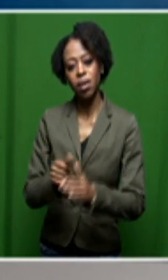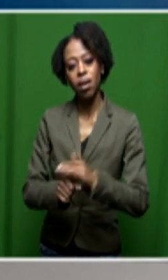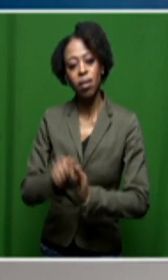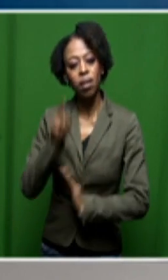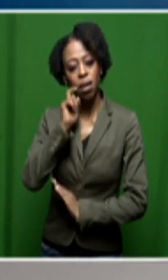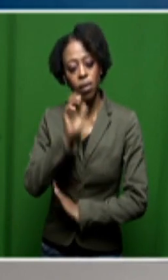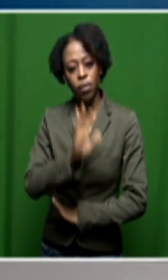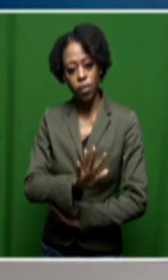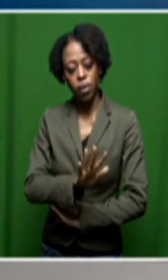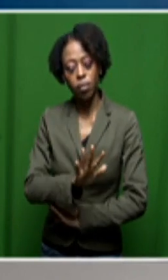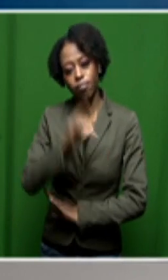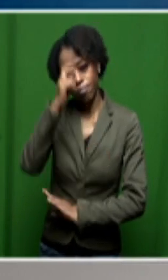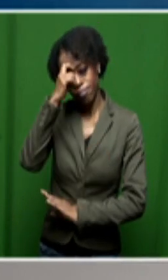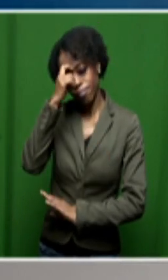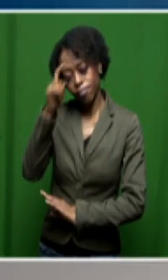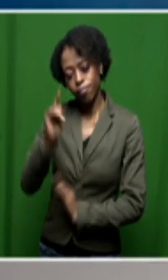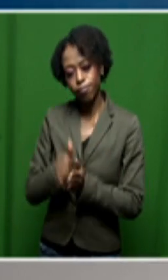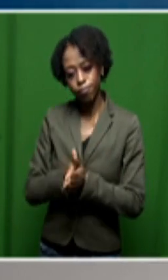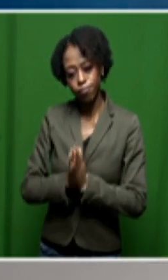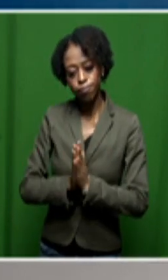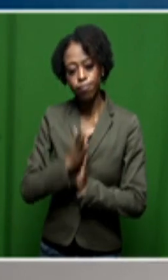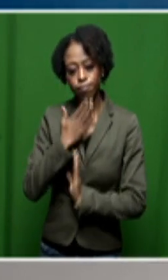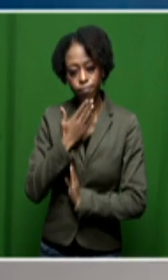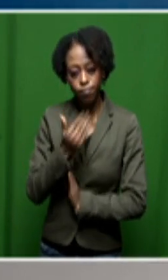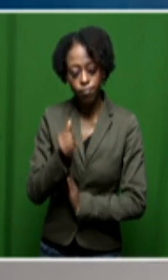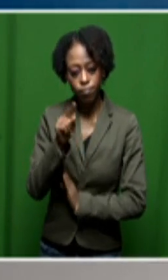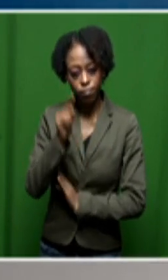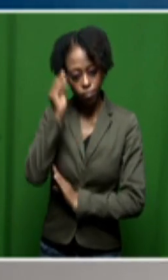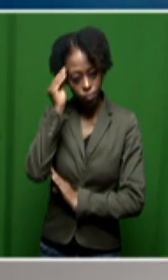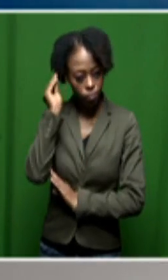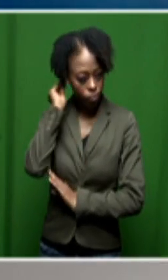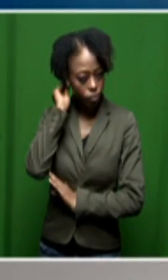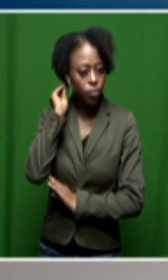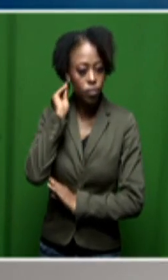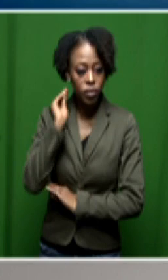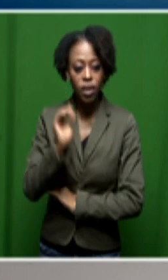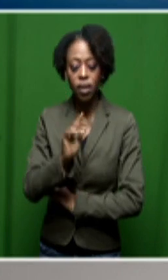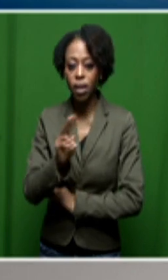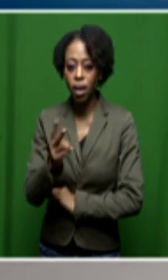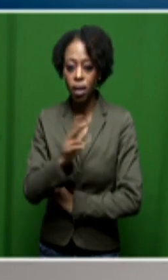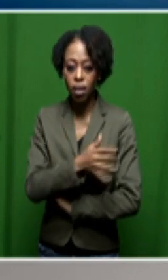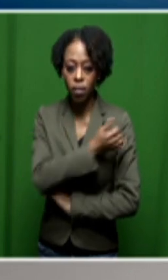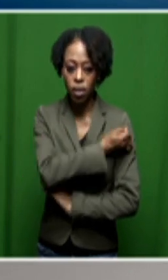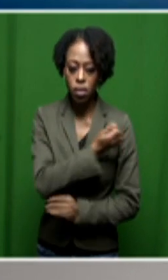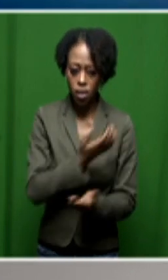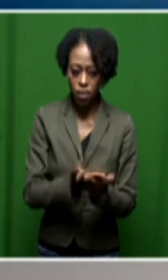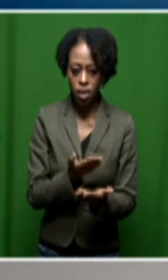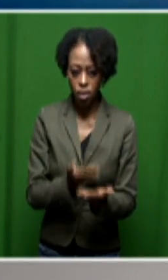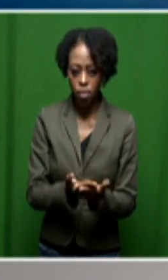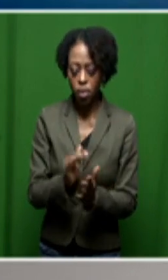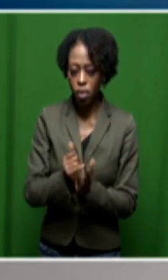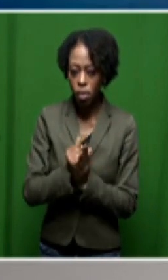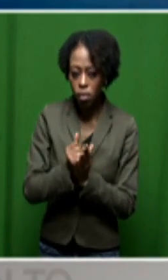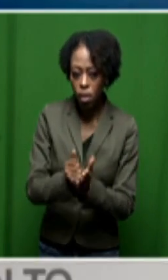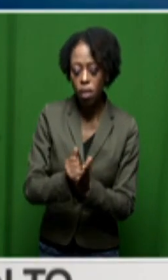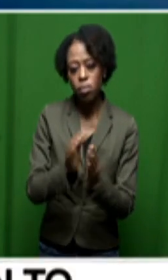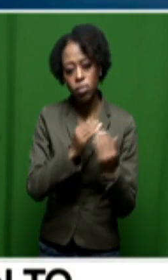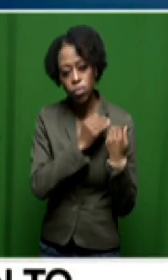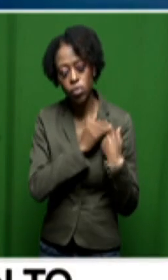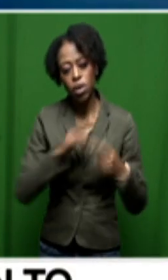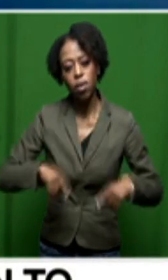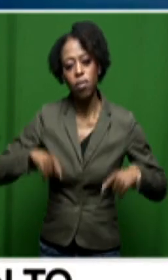of 5. Now, experts are encouraging us to remember that there are other types of vaccinations that save lives,